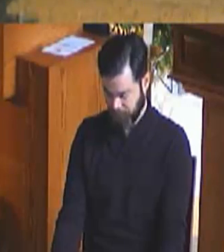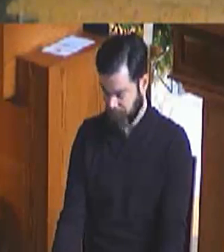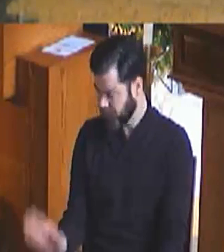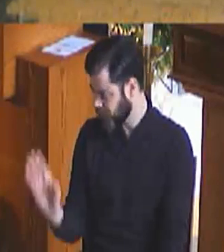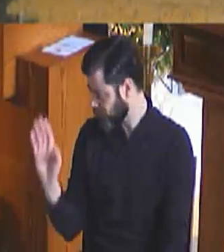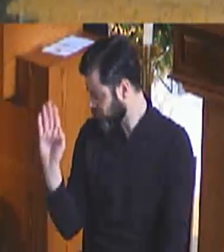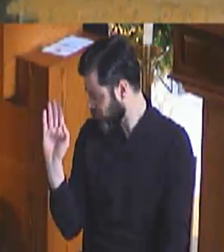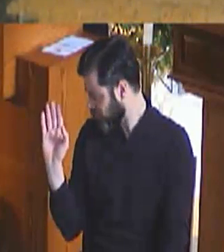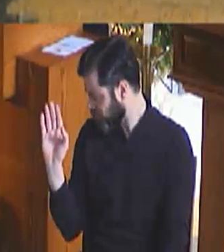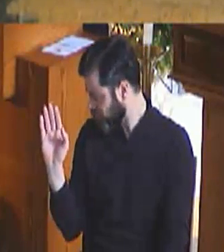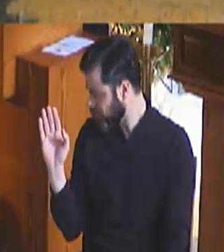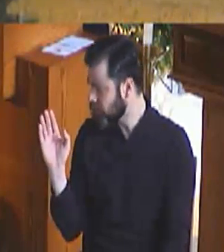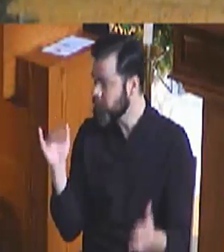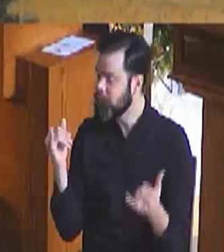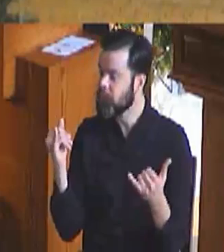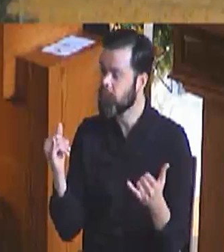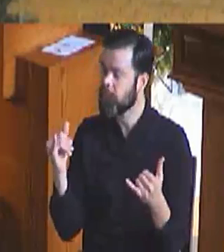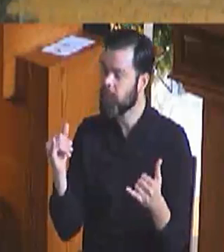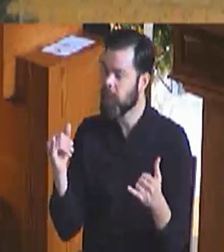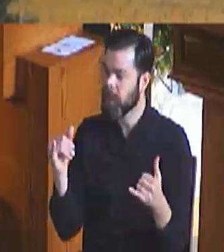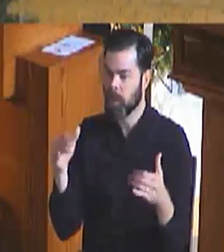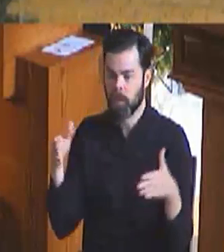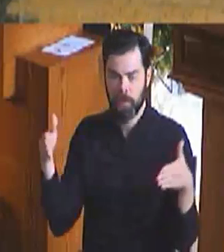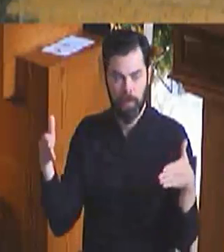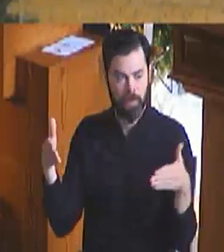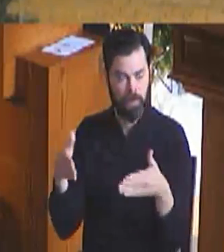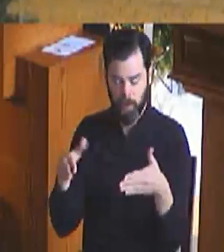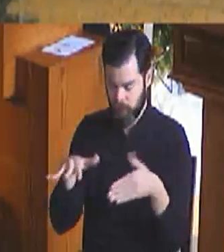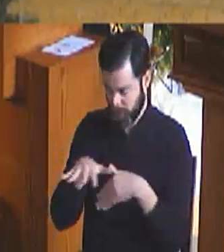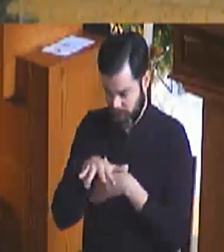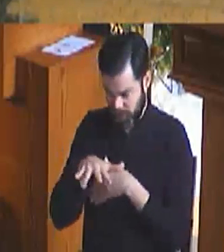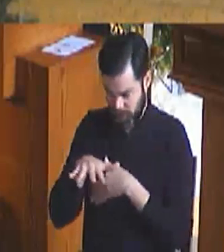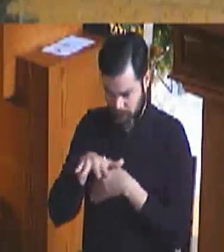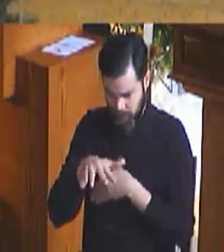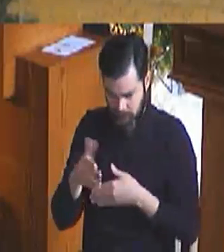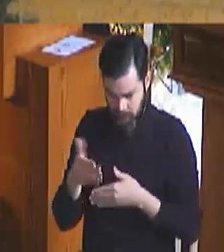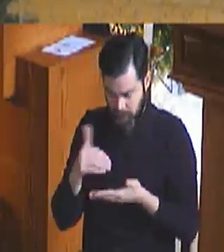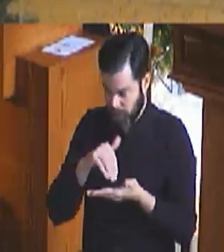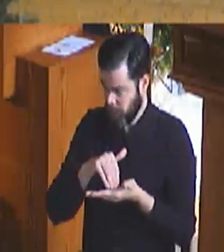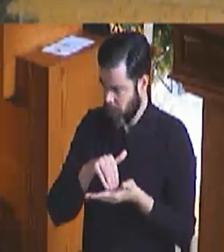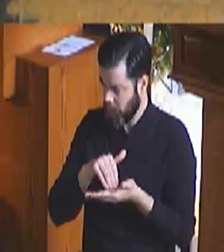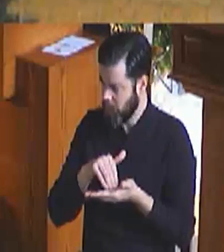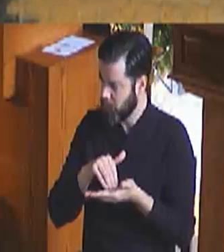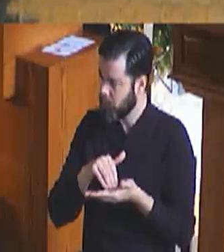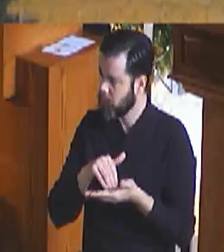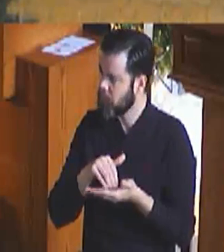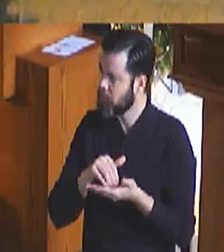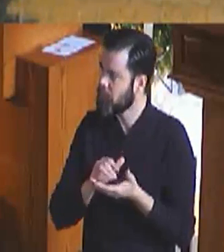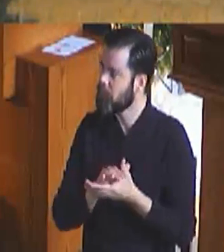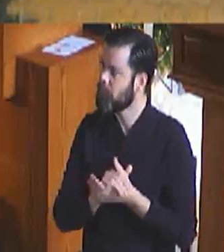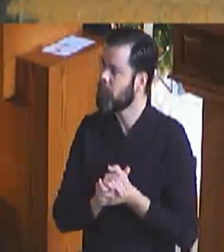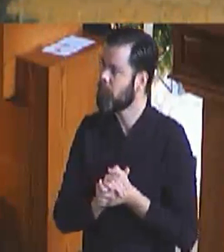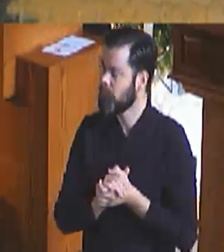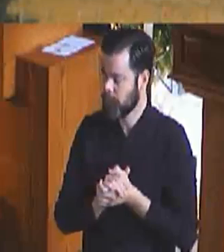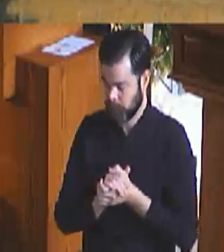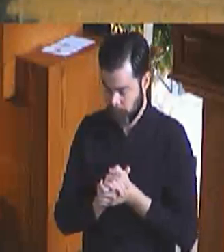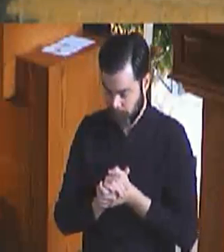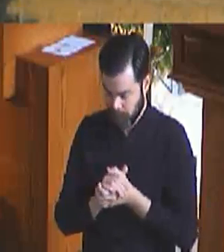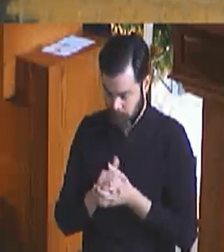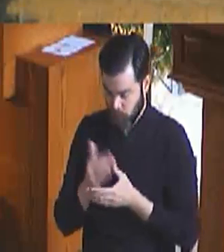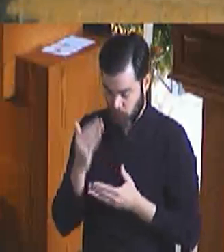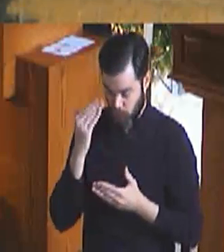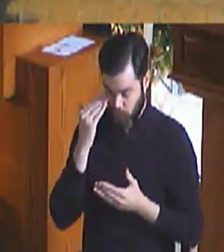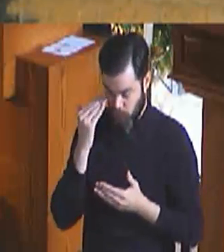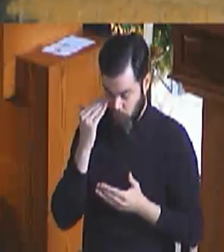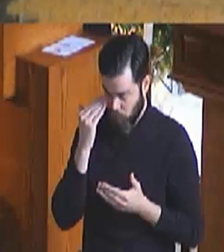And now, as we return to this space in time, we